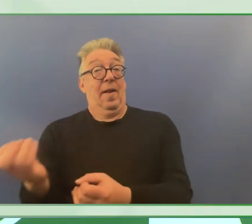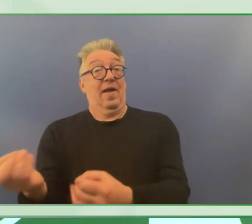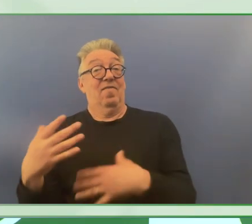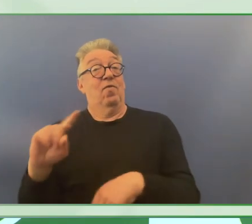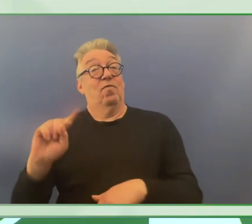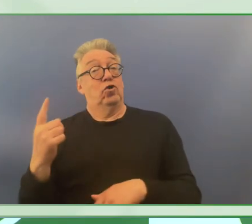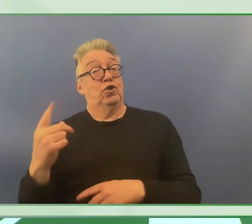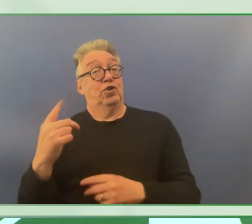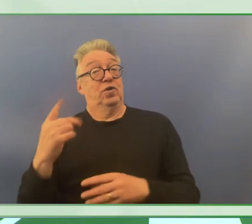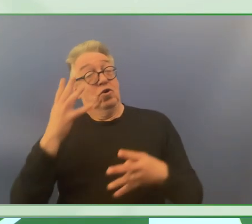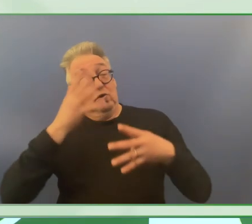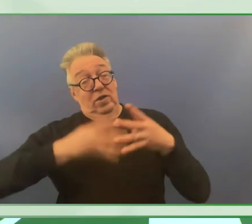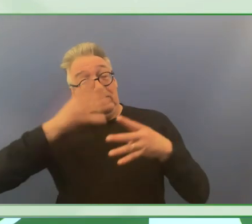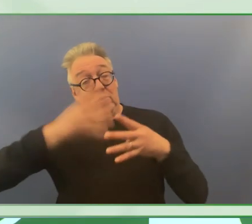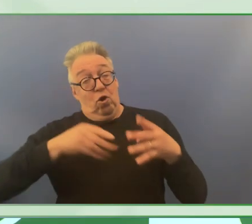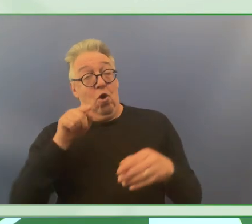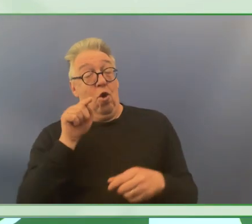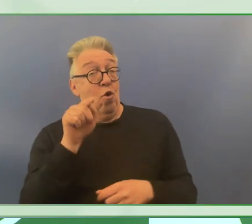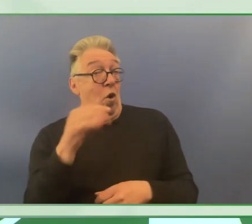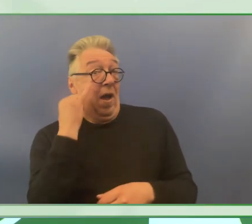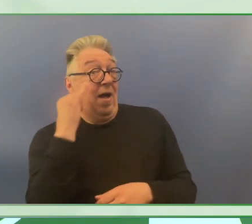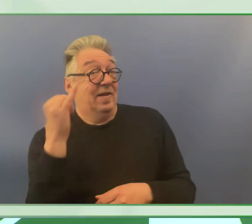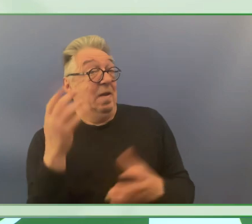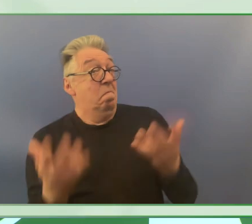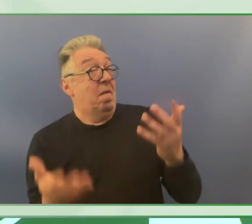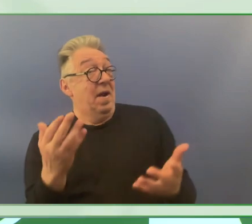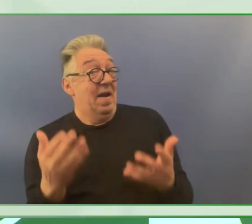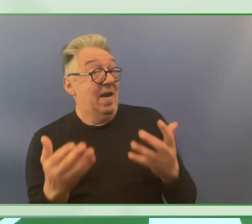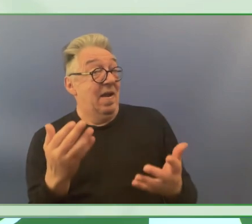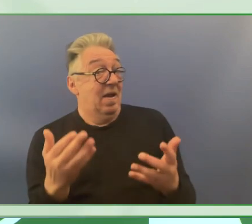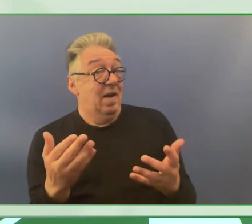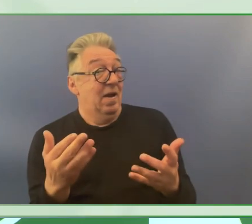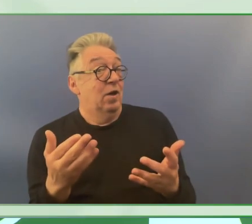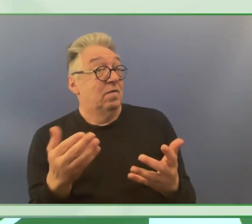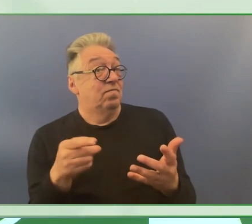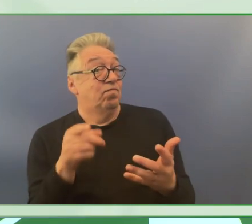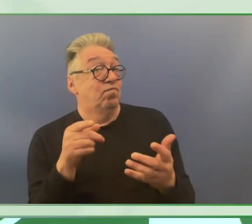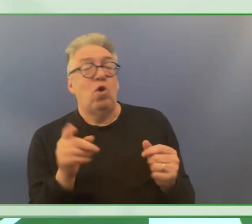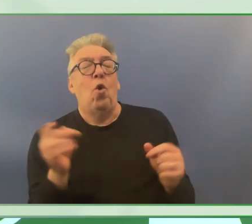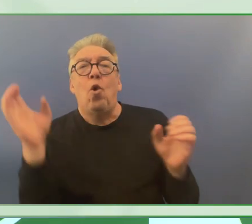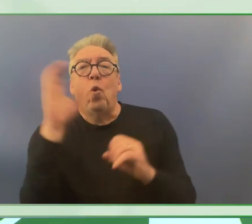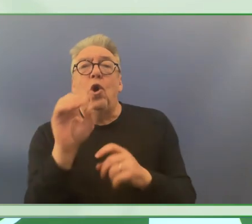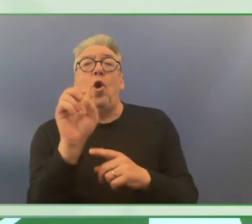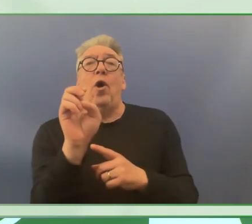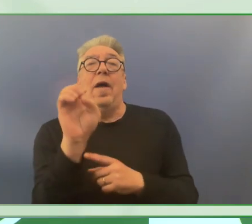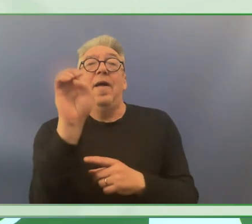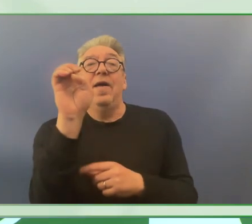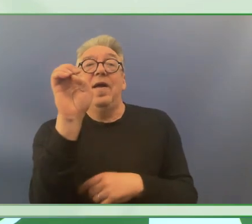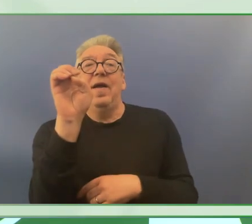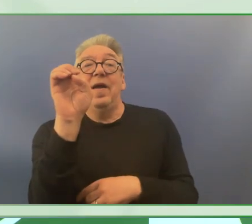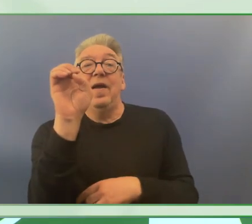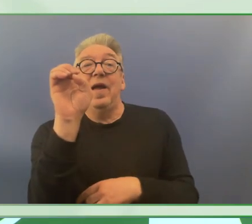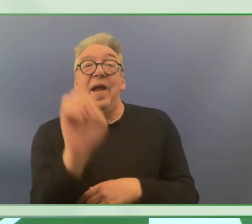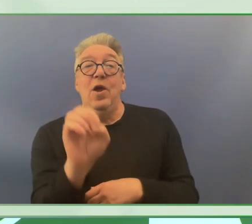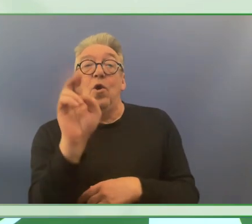which category your idea probably will fall and what could be next steps. So just Google for the EU AI Act compliance checker, and it will